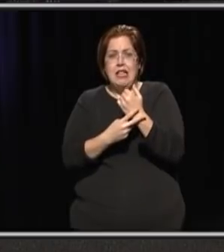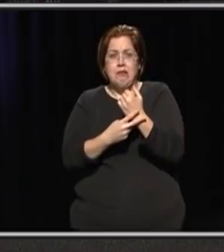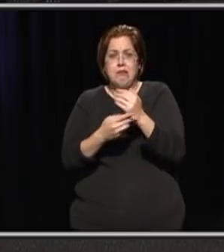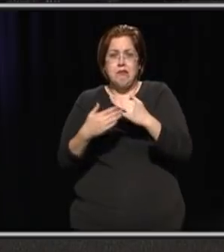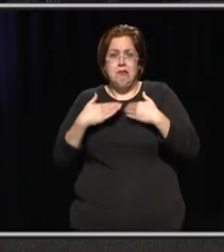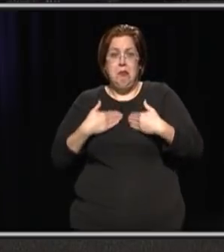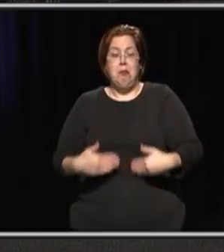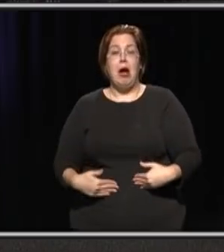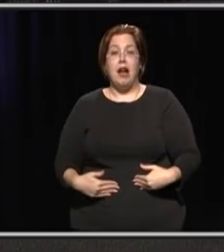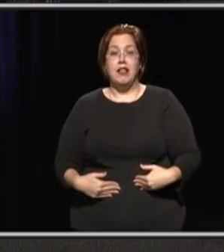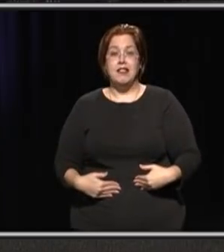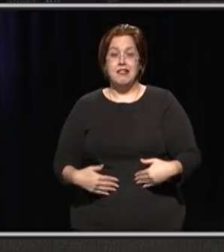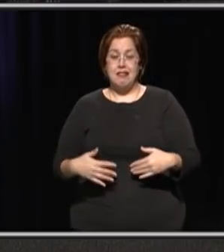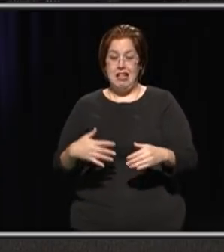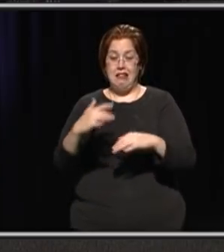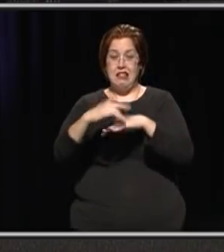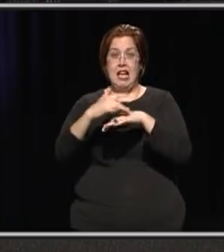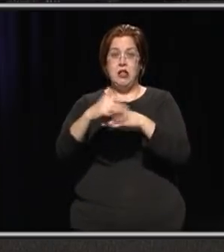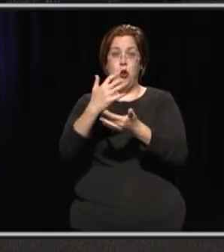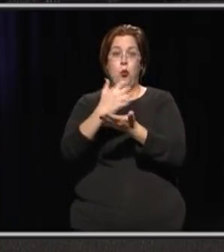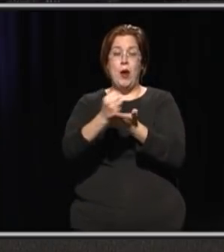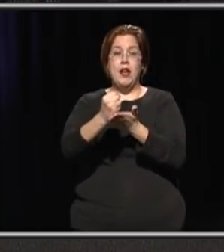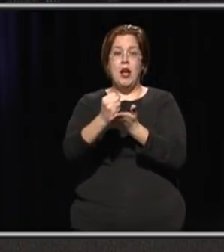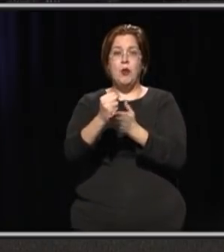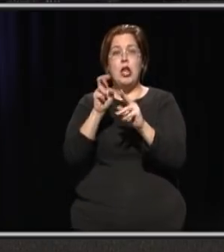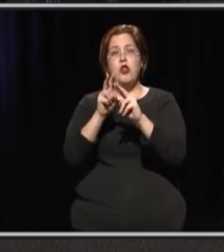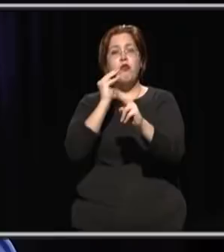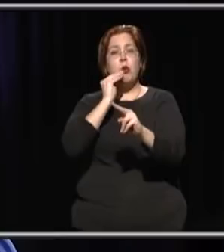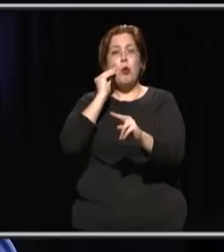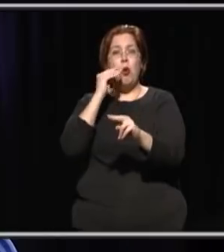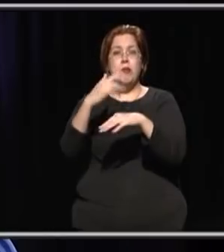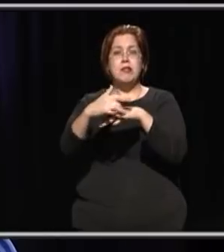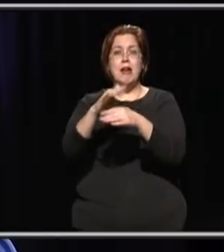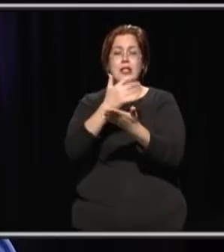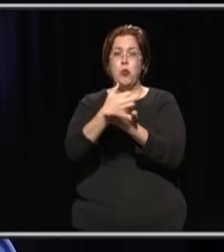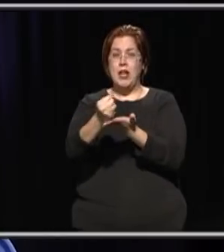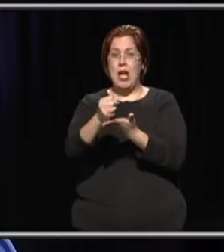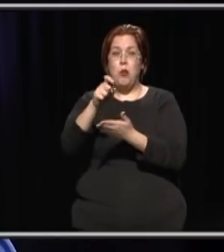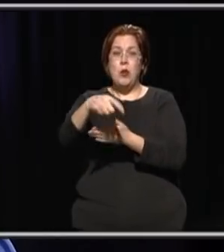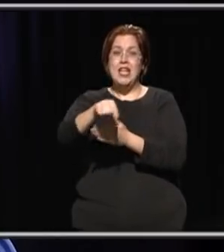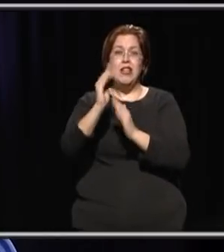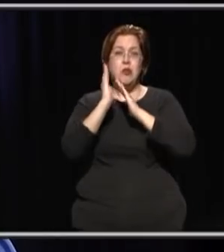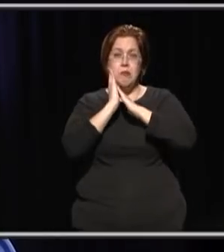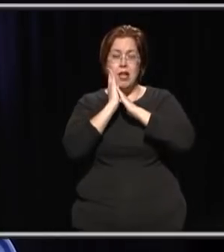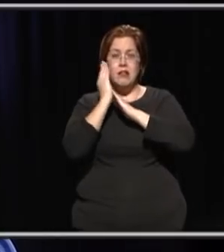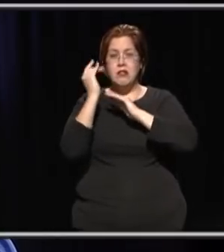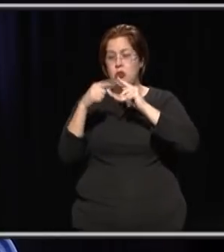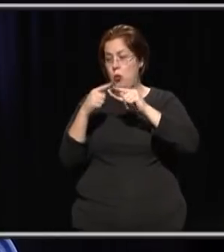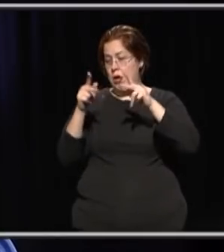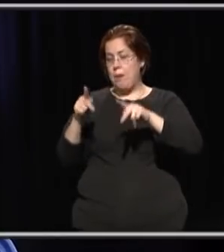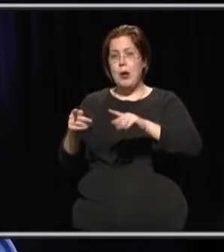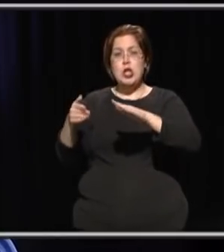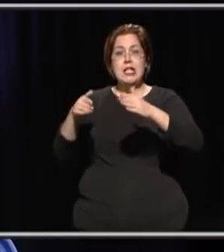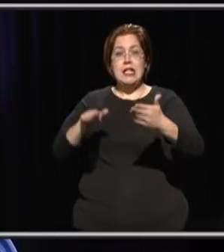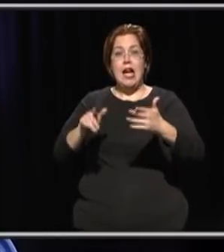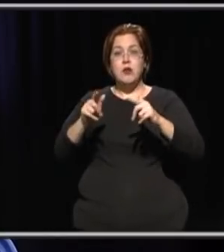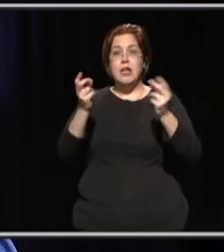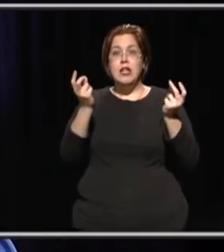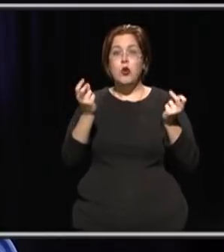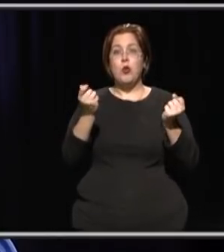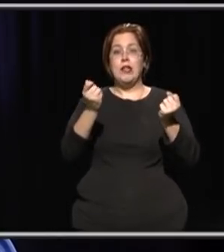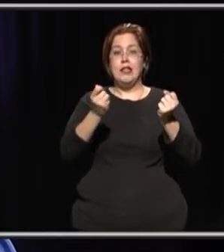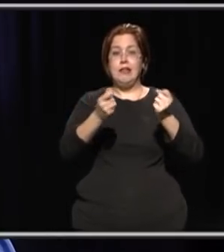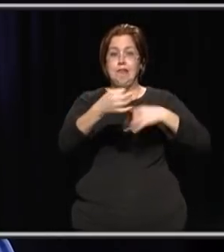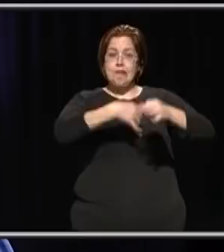out of space. Our funeral homes are out of space, and we need those beds. So when someone dies, we need to quickly turn that bed